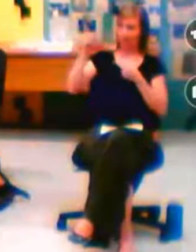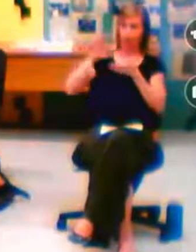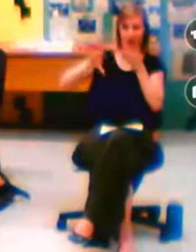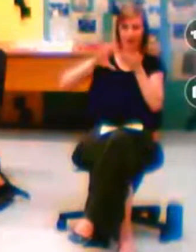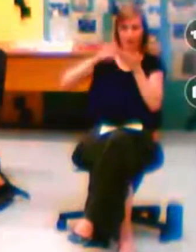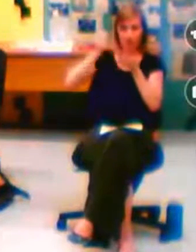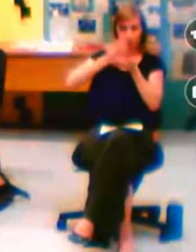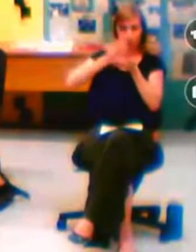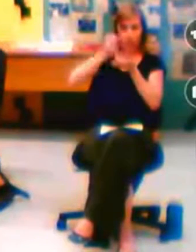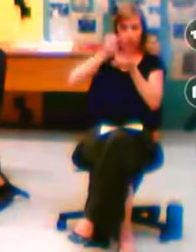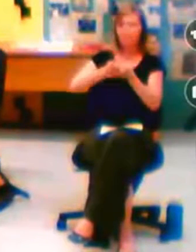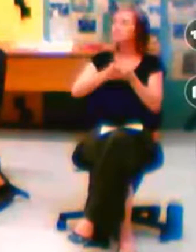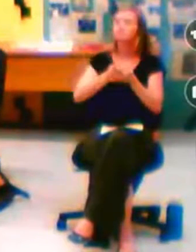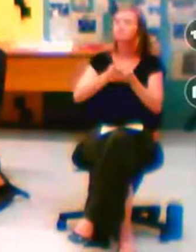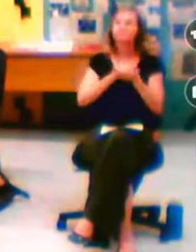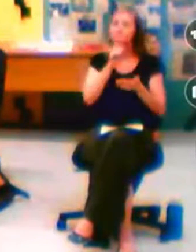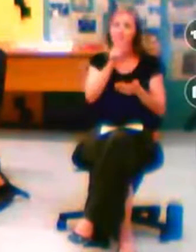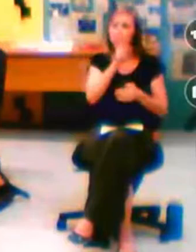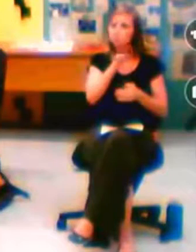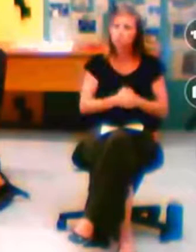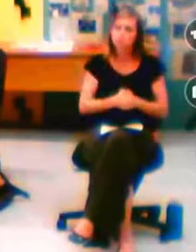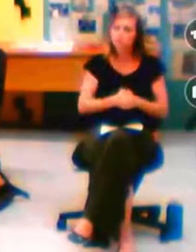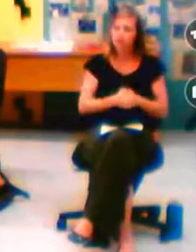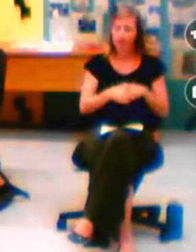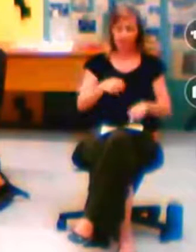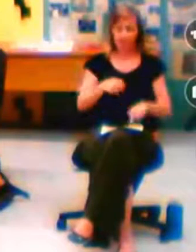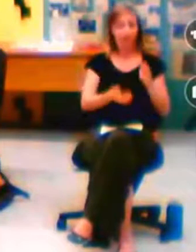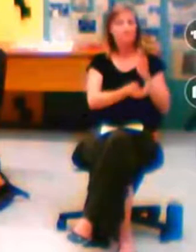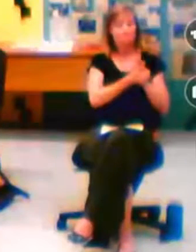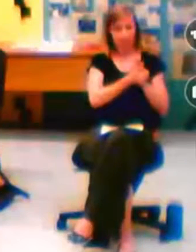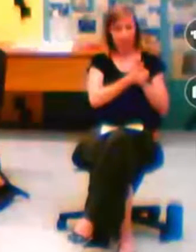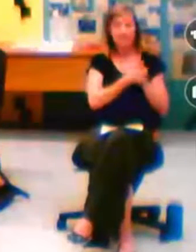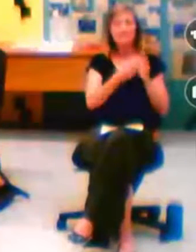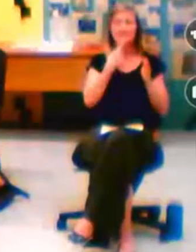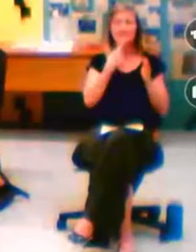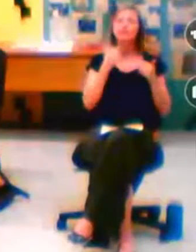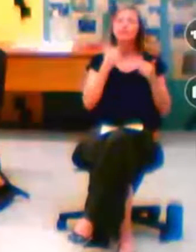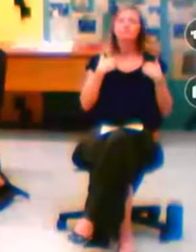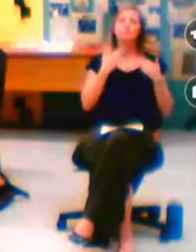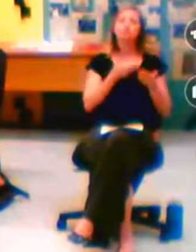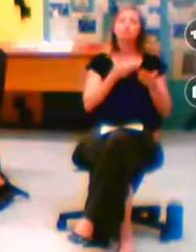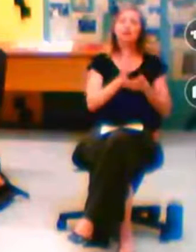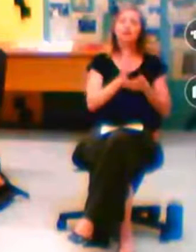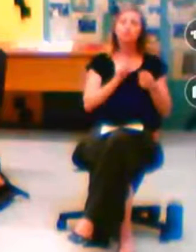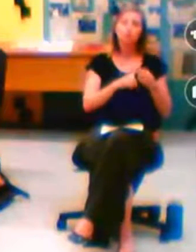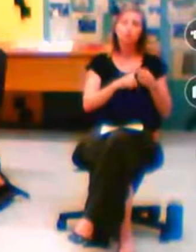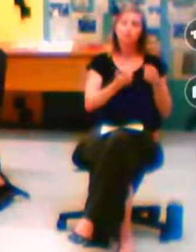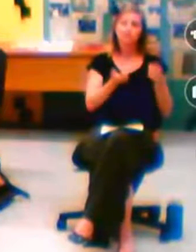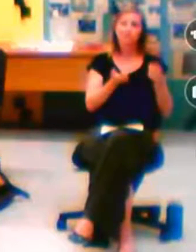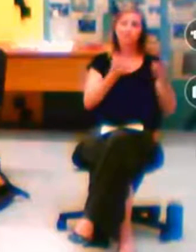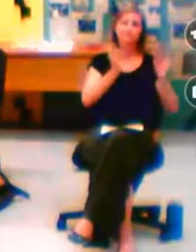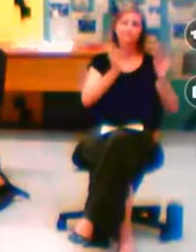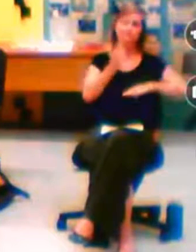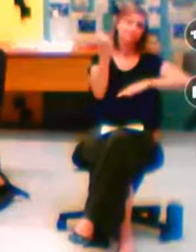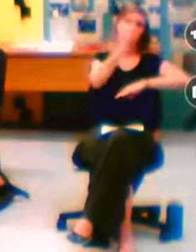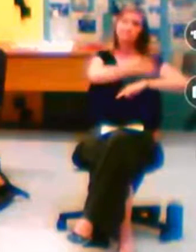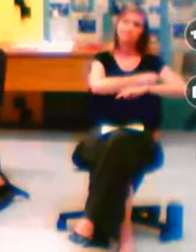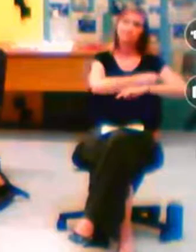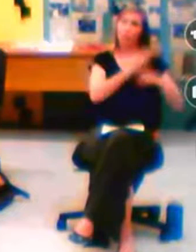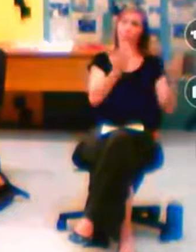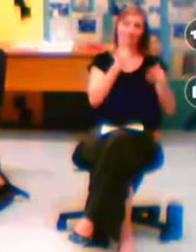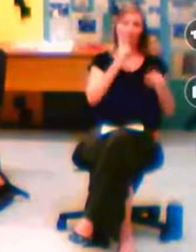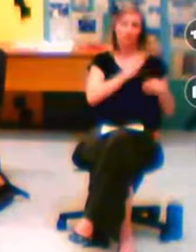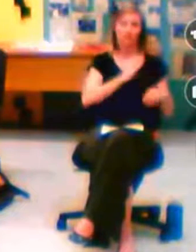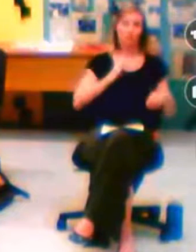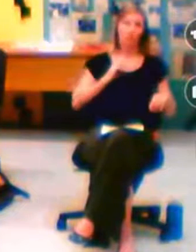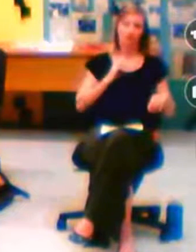It's a fallacy that this thing won't start until all these waivers are approved. In fact, what the amendment